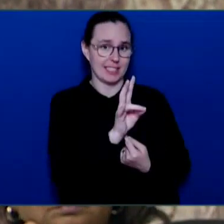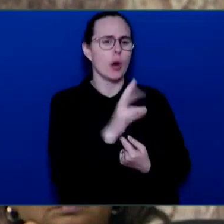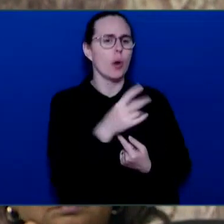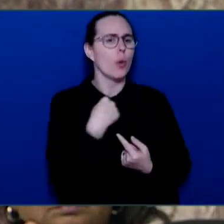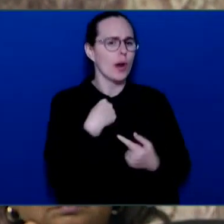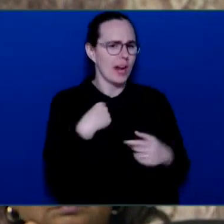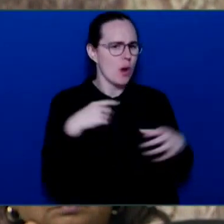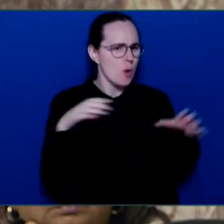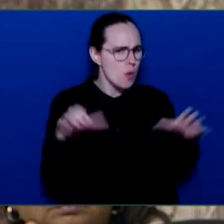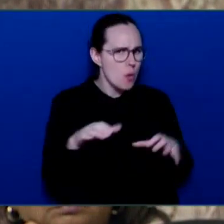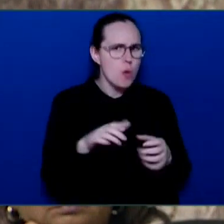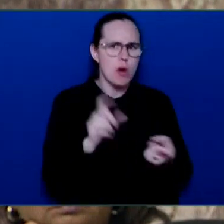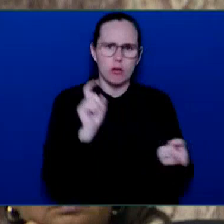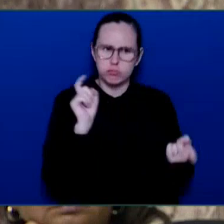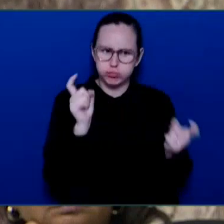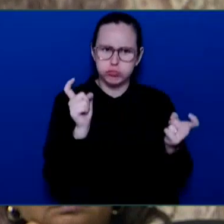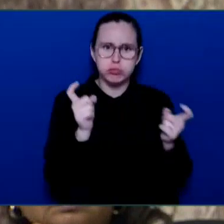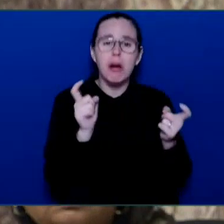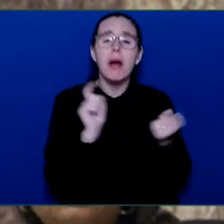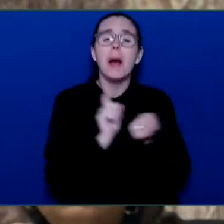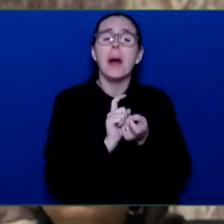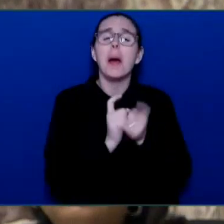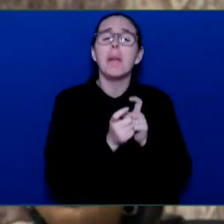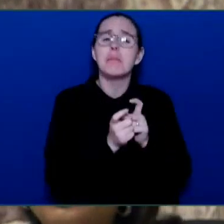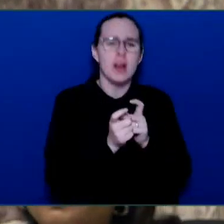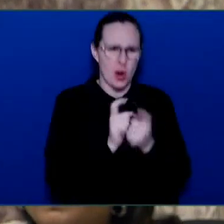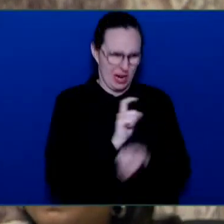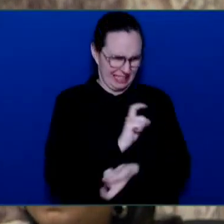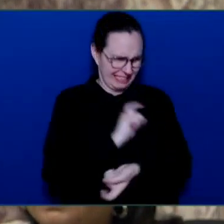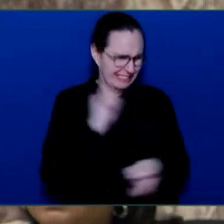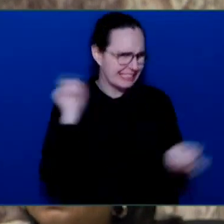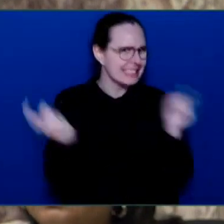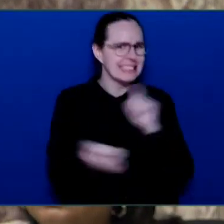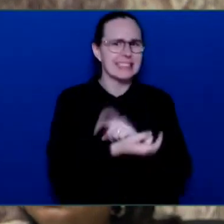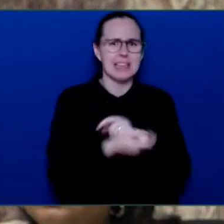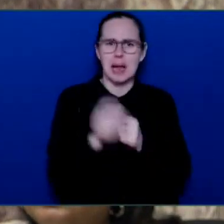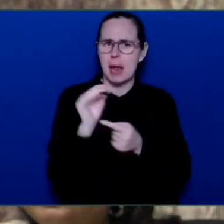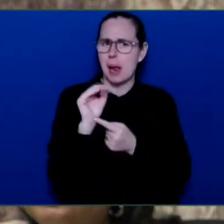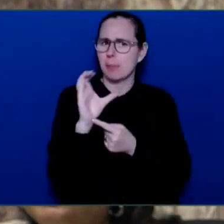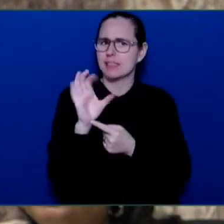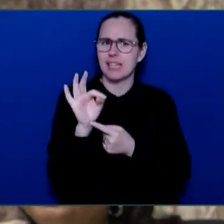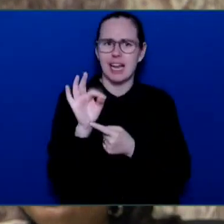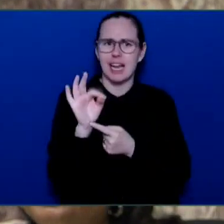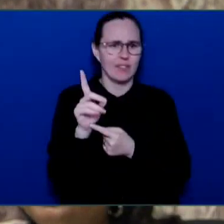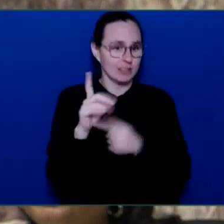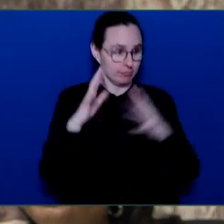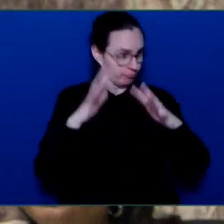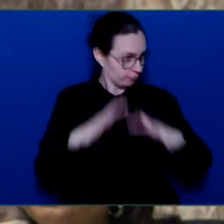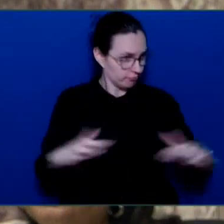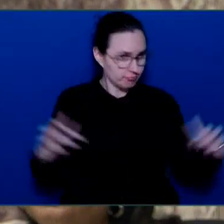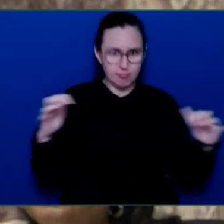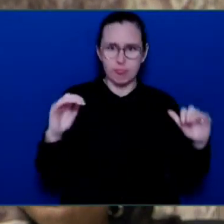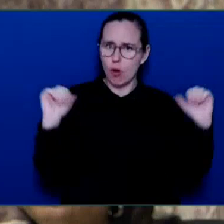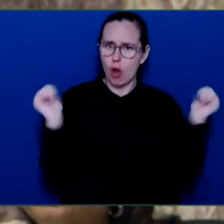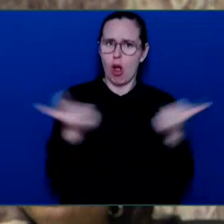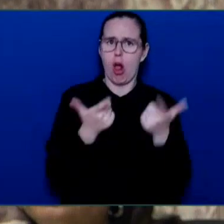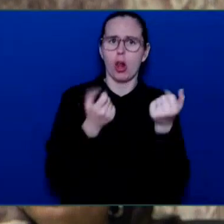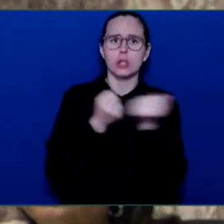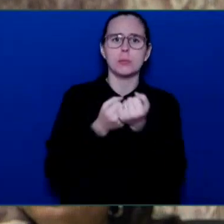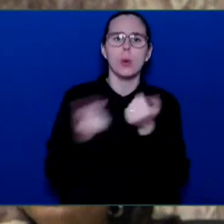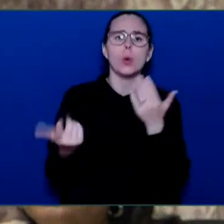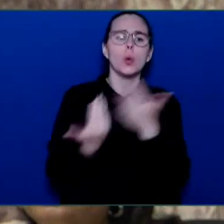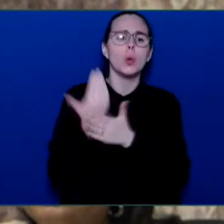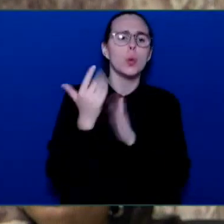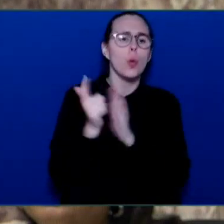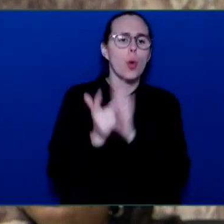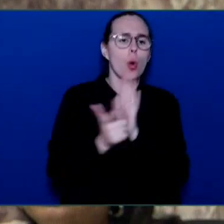supported significant legislative change to support Indigenous child welfare jurisdiction. We have